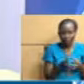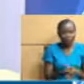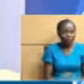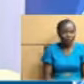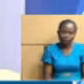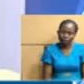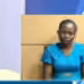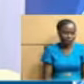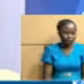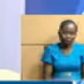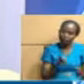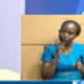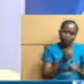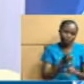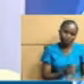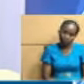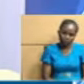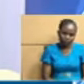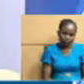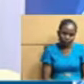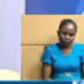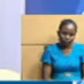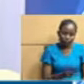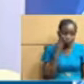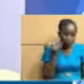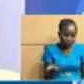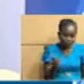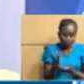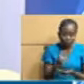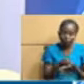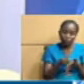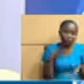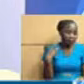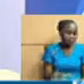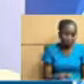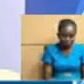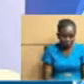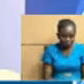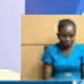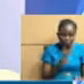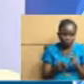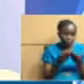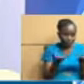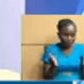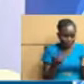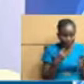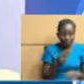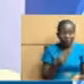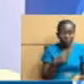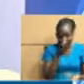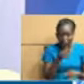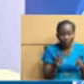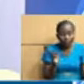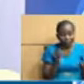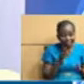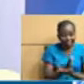is very hard for us to get. Partly because it costs a lot of money, although people out there may disagree, but also getting